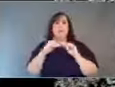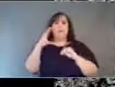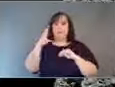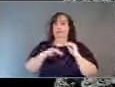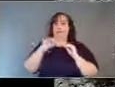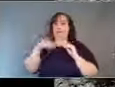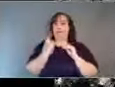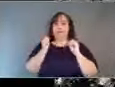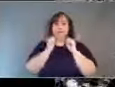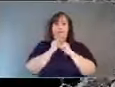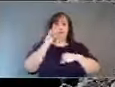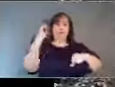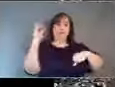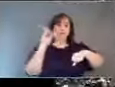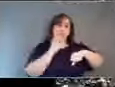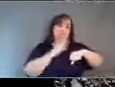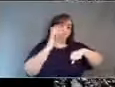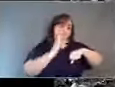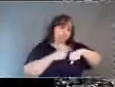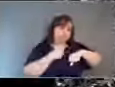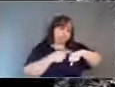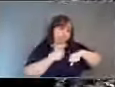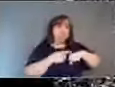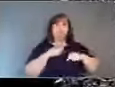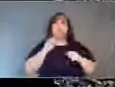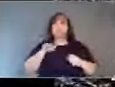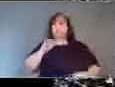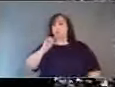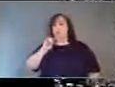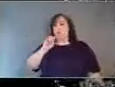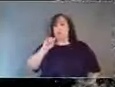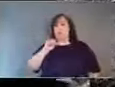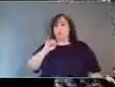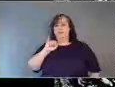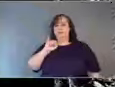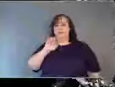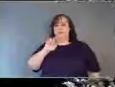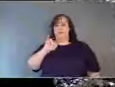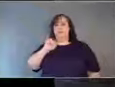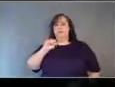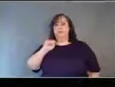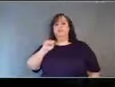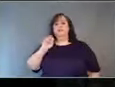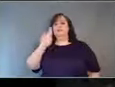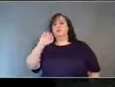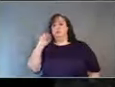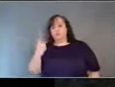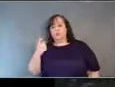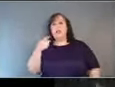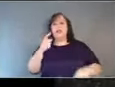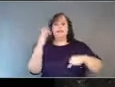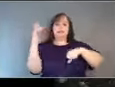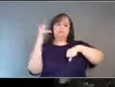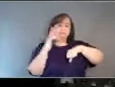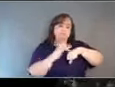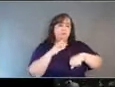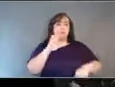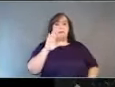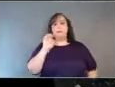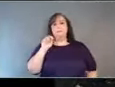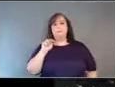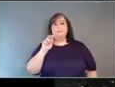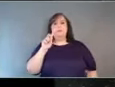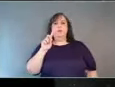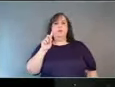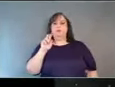is NASA's first asteroid sample return mission, and last year it grabbed a sample from the surface of asteroid Bennu. You can see how wild